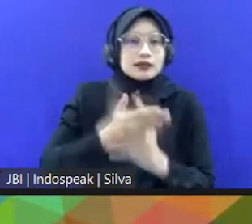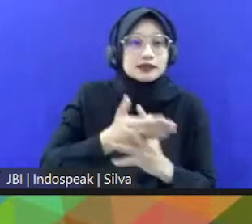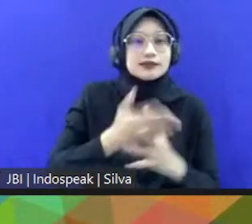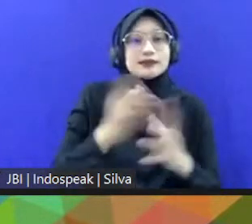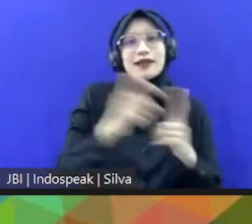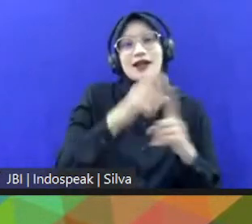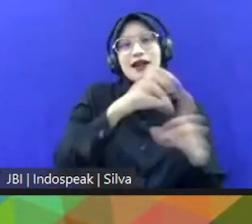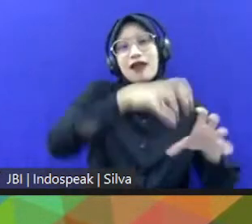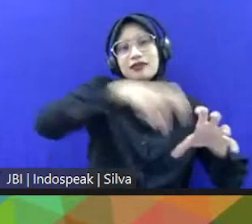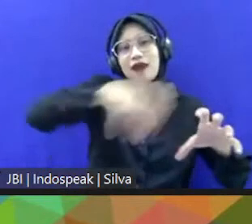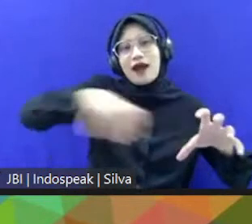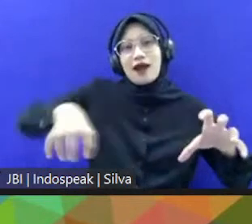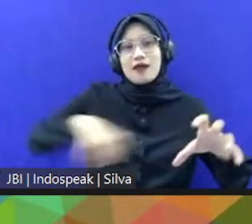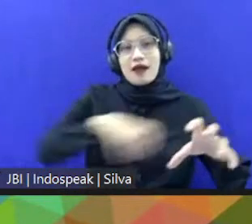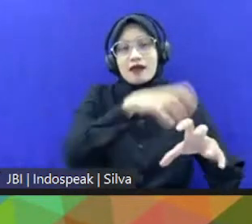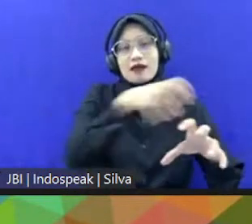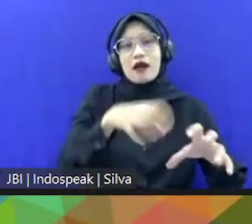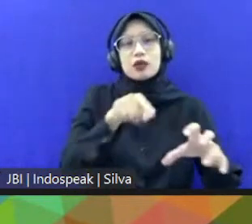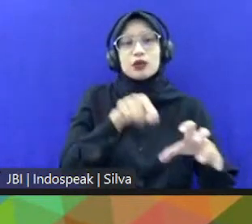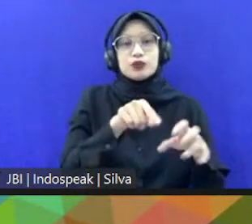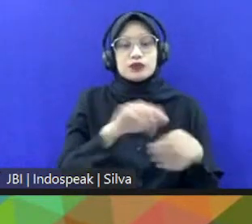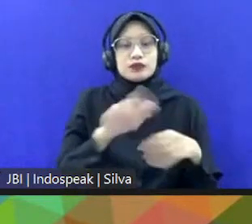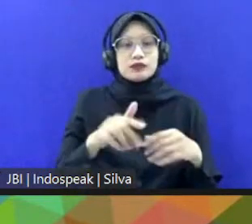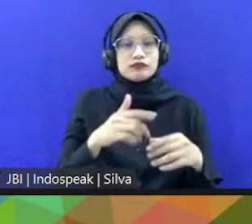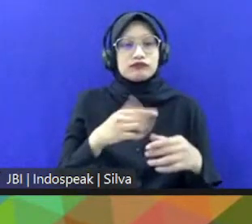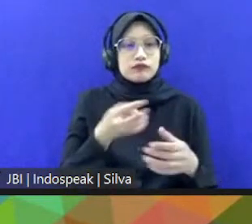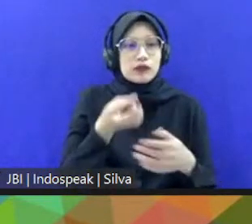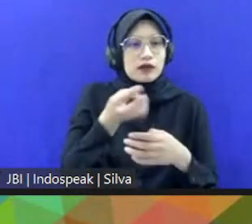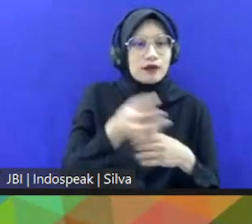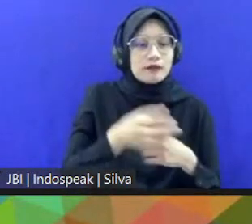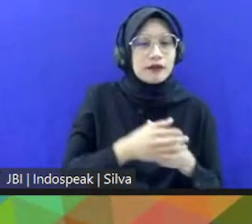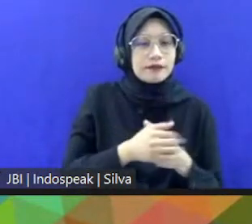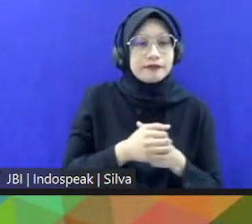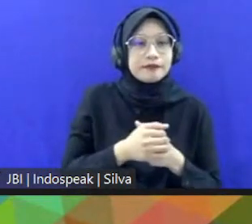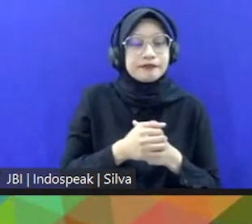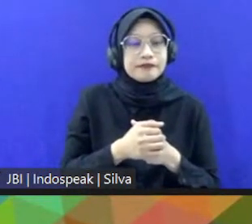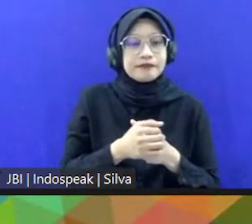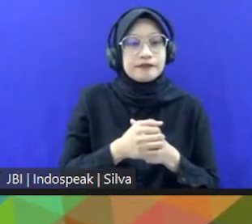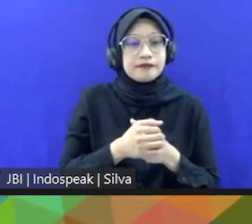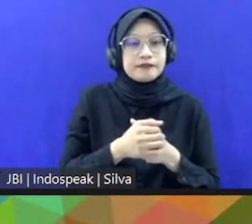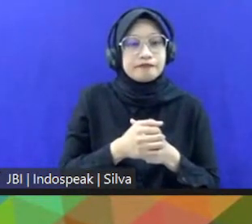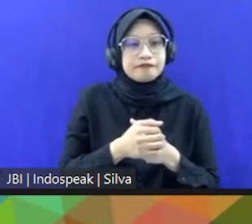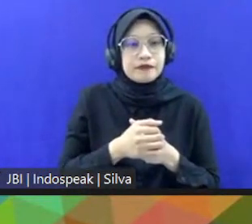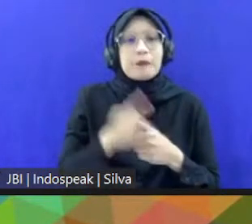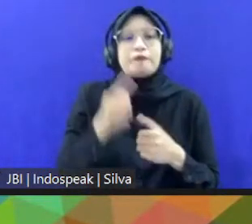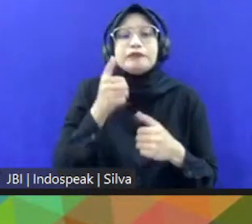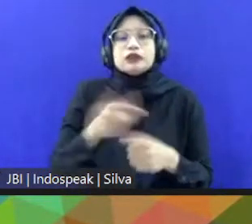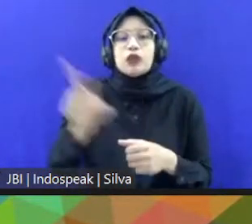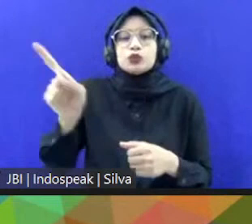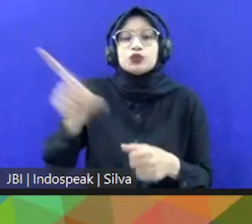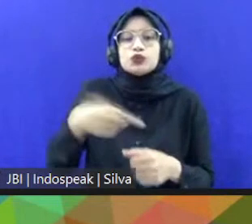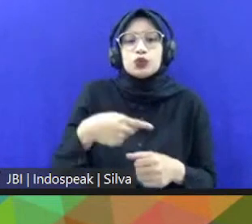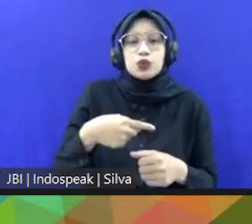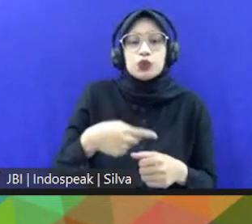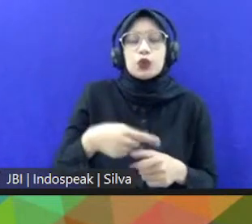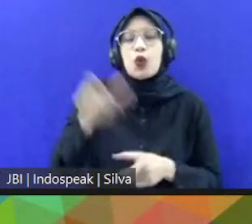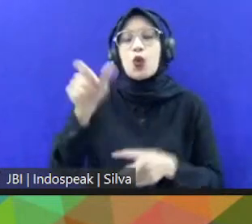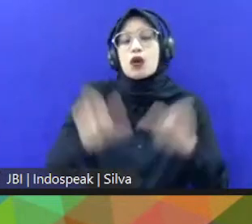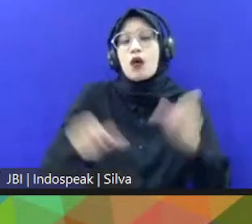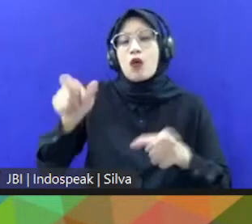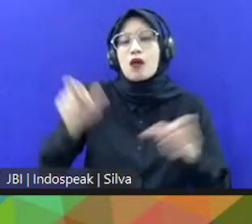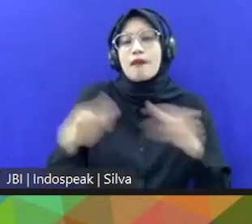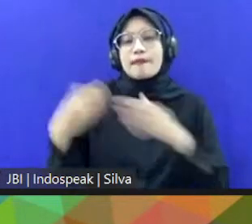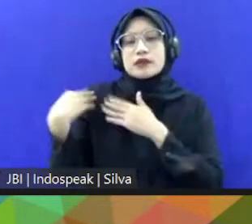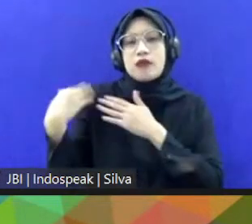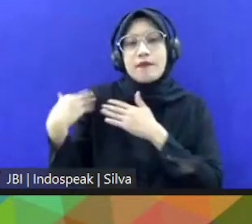and asking all levels of authorities to collect and present